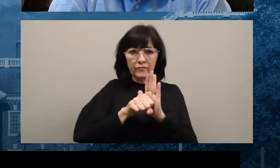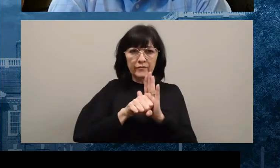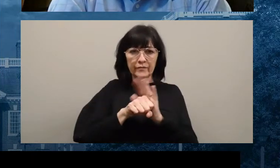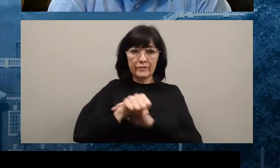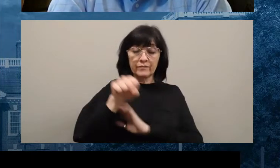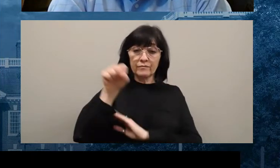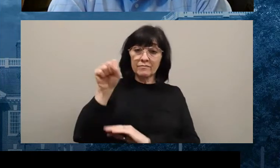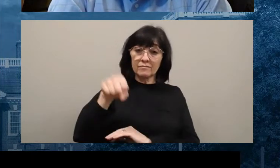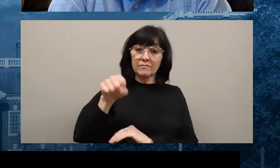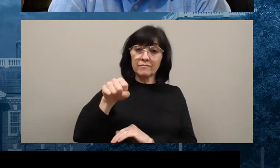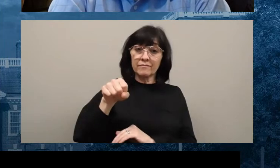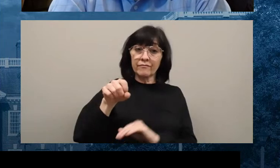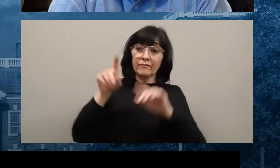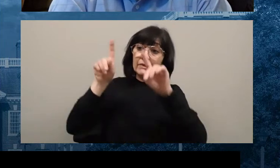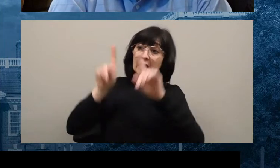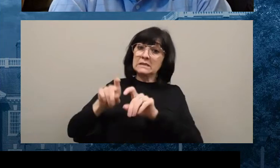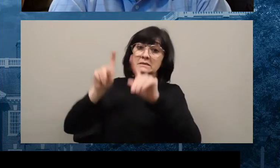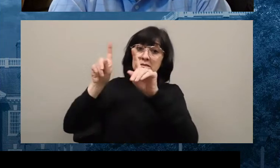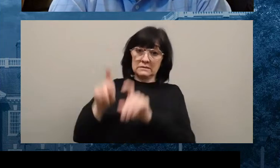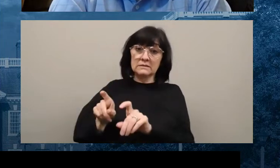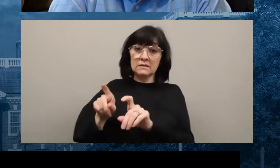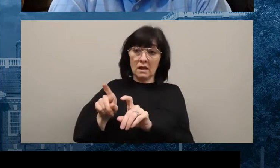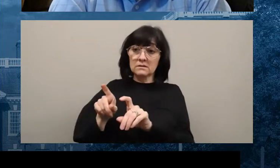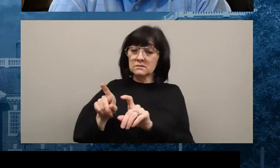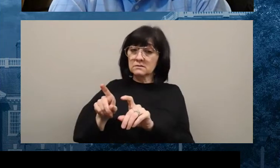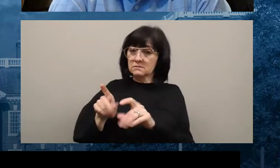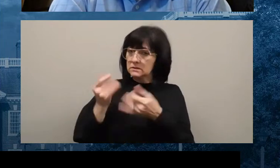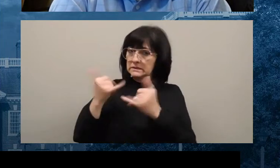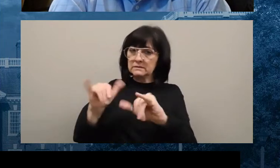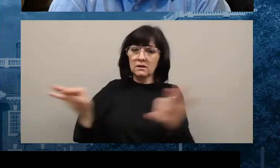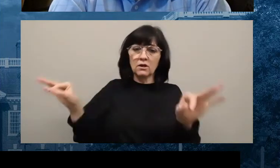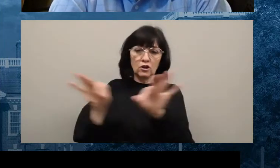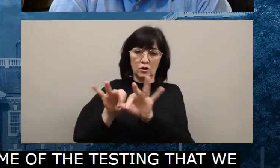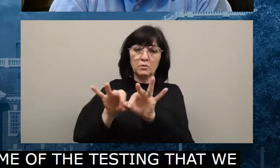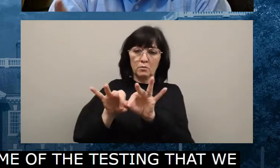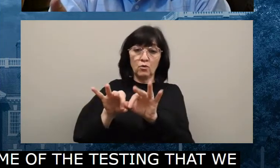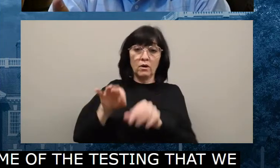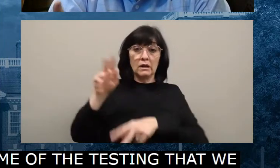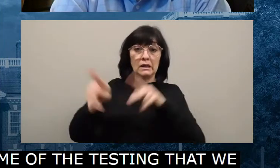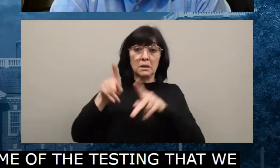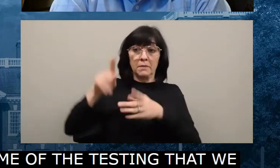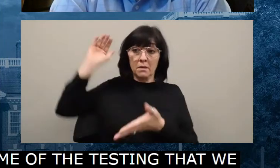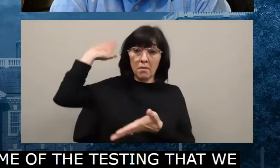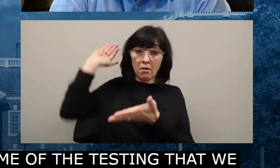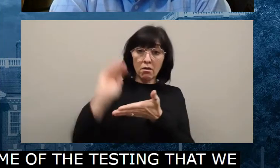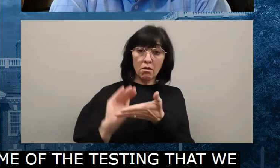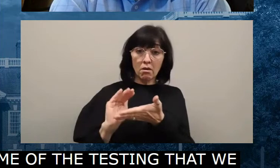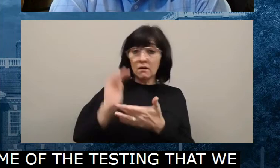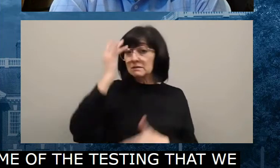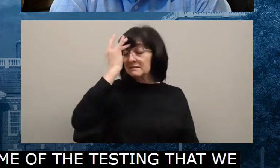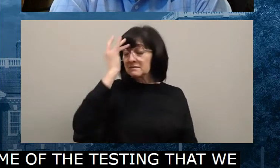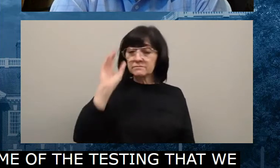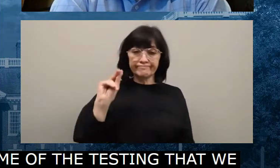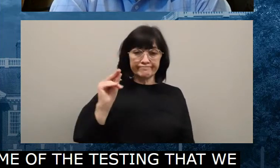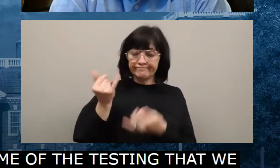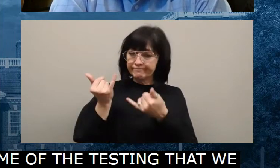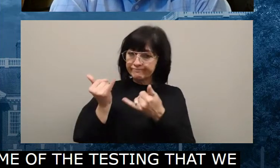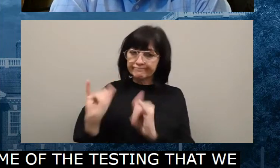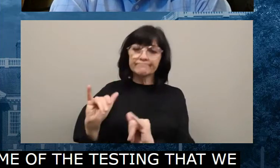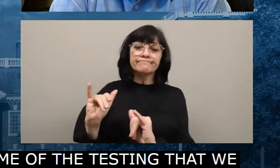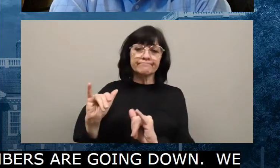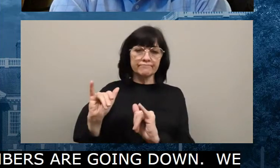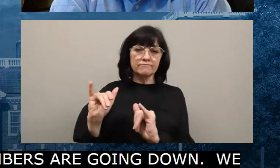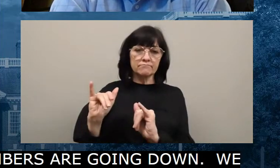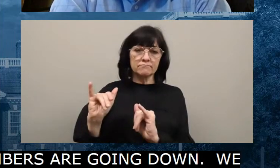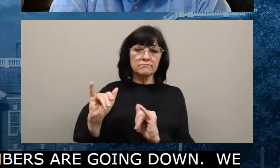numbers are going down. So we do know with a large percentage of people that at least have one shot. We figured there would be a decrease